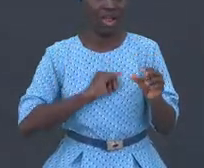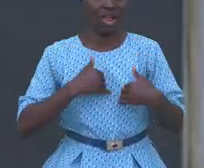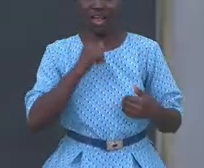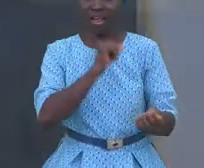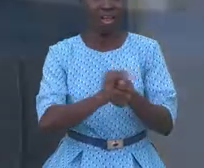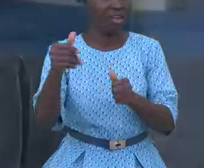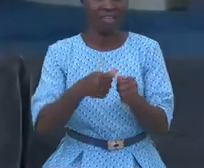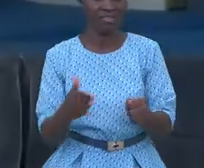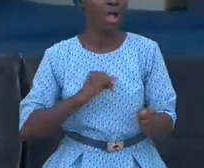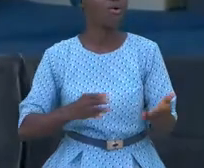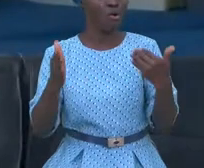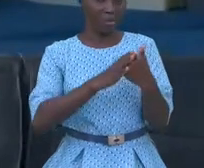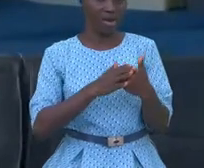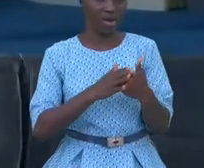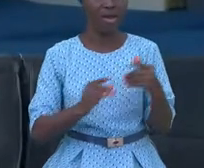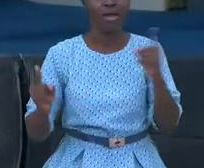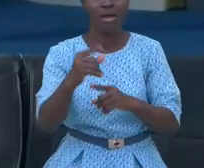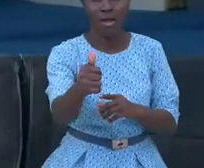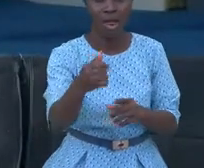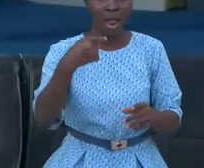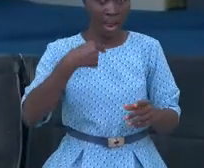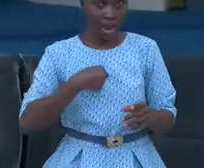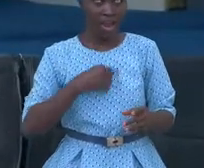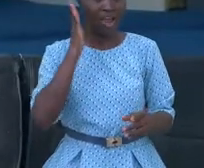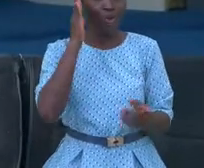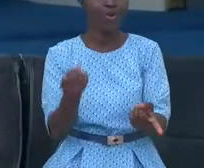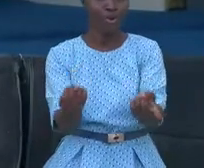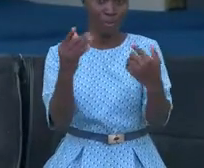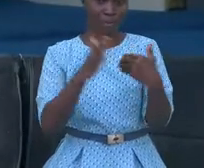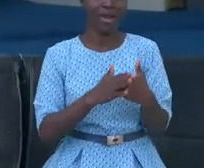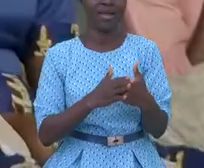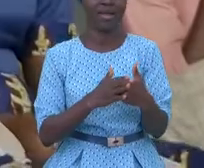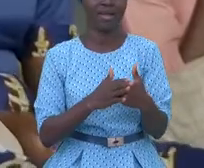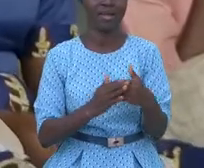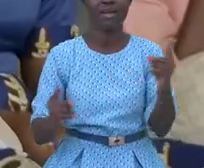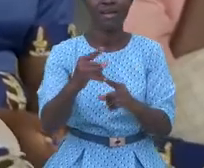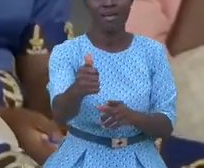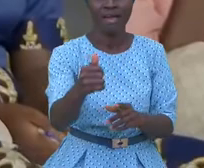Everybody, I will come back. I will come back.